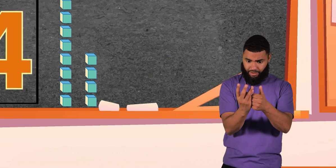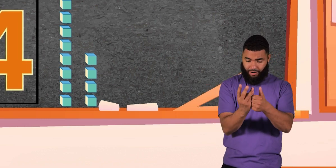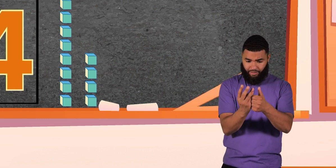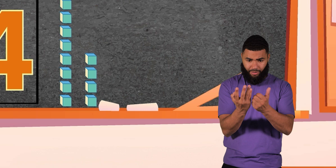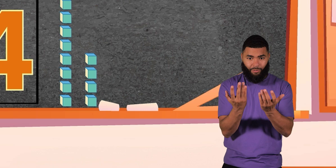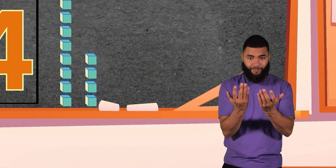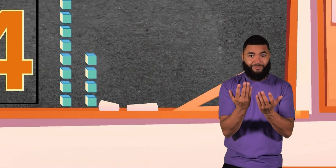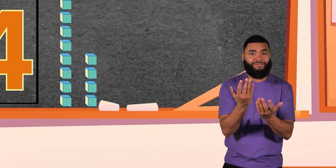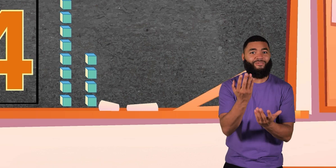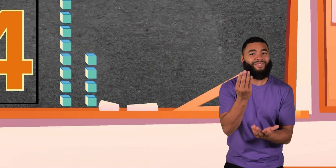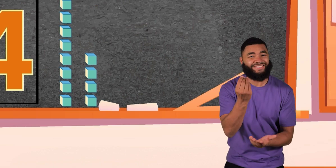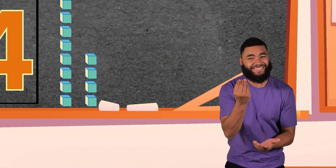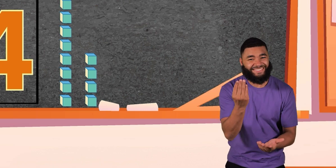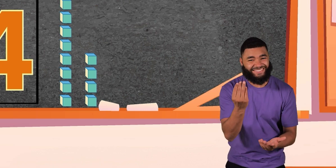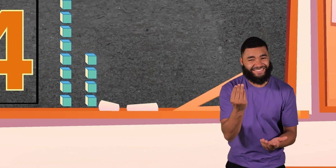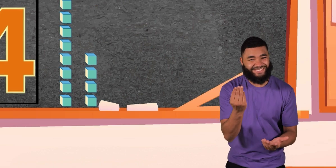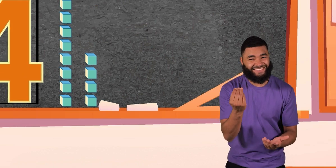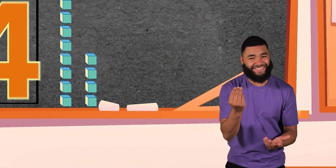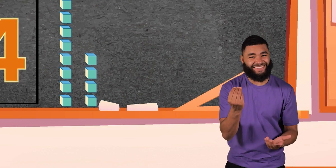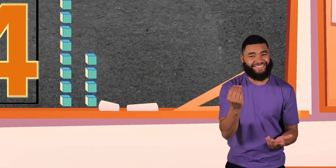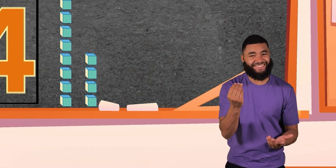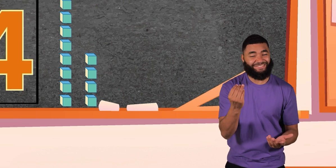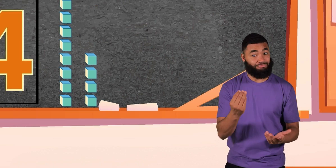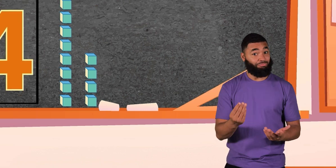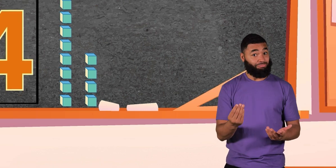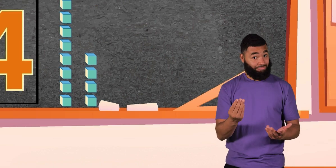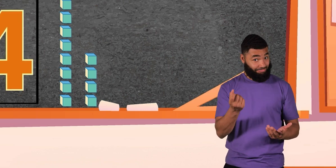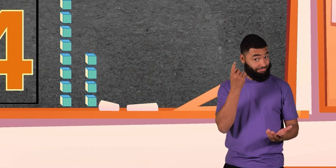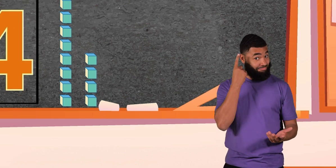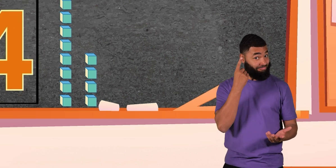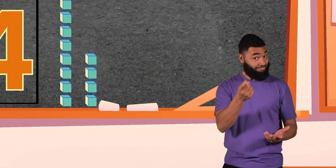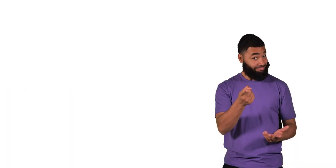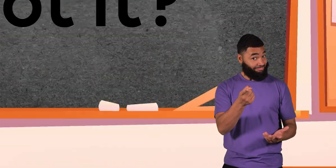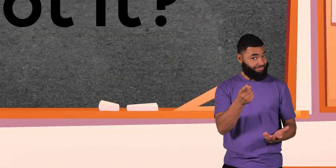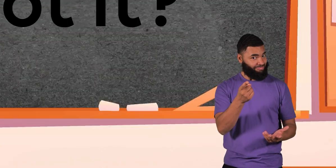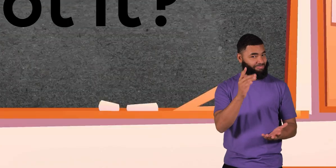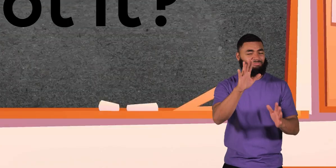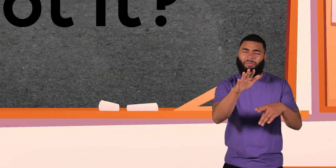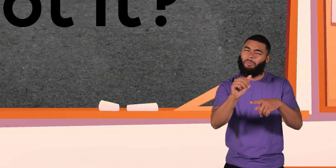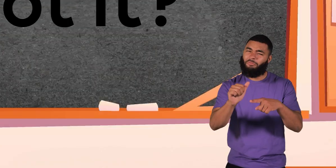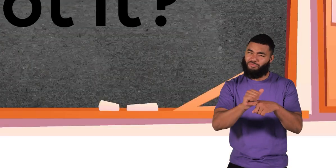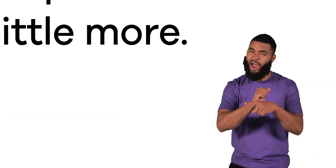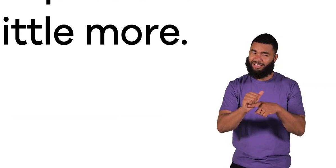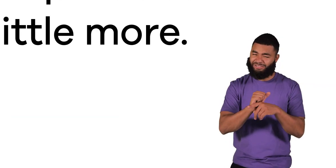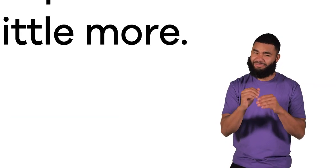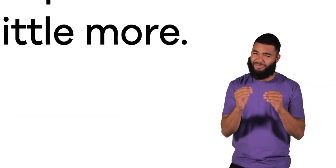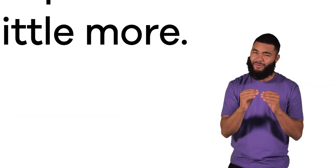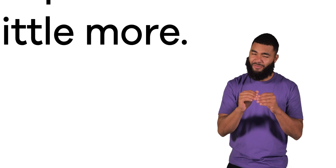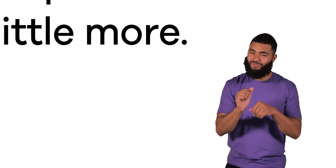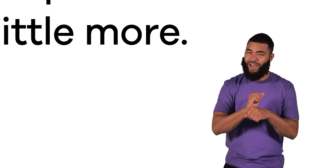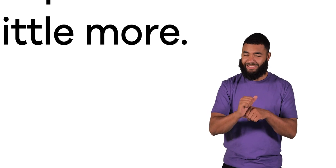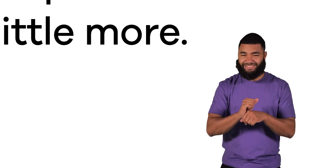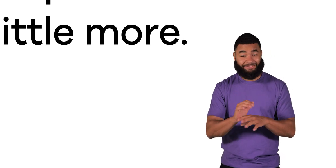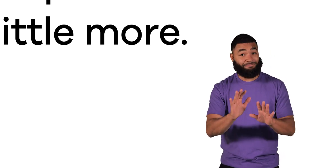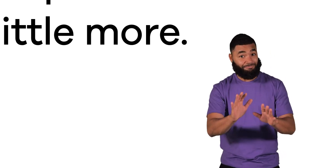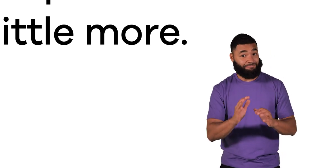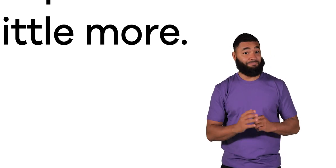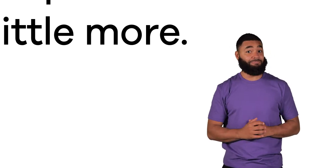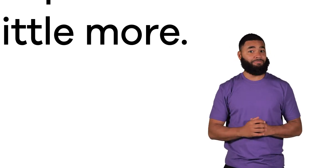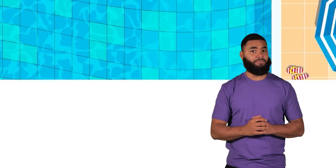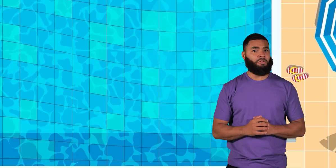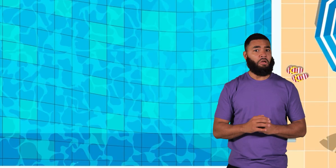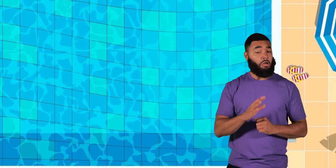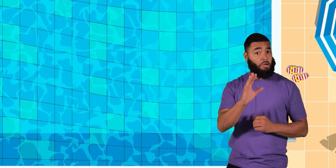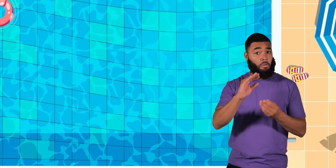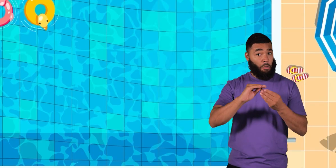four ones equals 14. got it? well let's practice a little